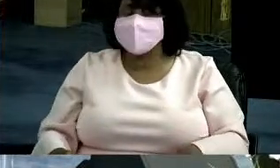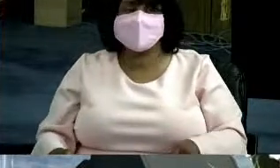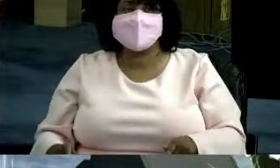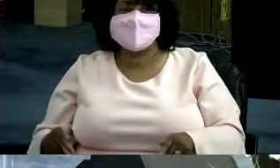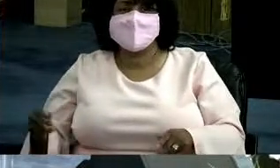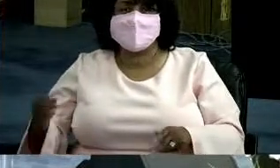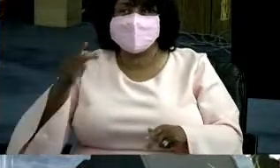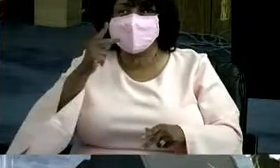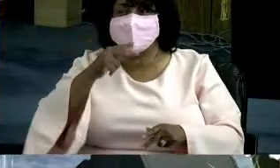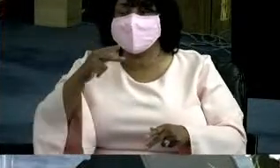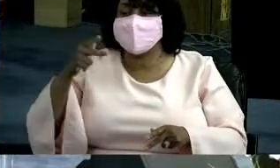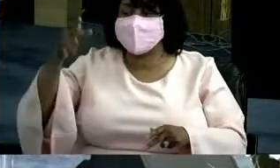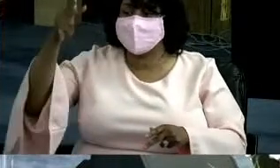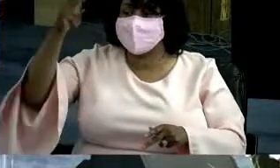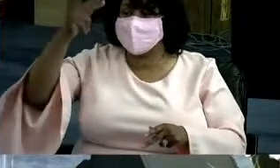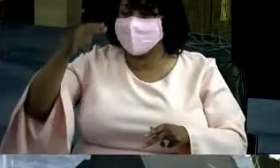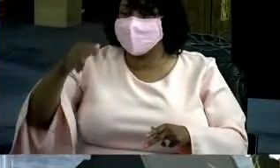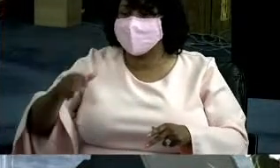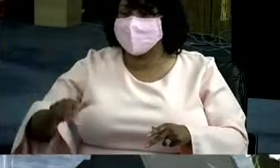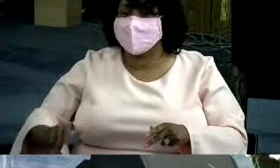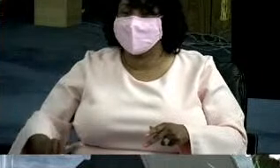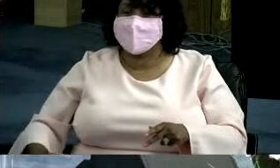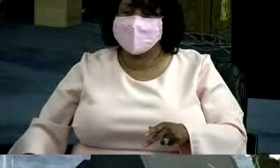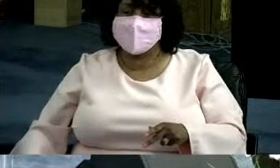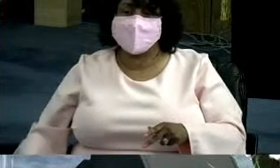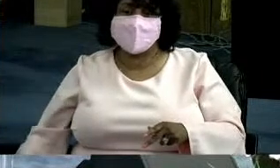I looked high and low,